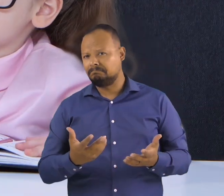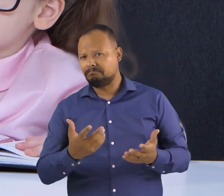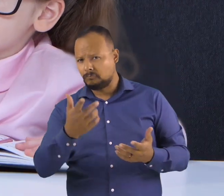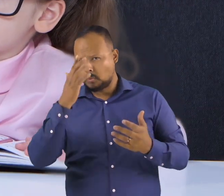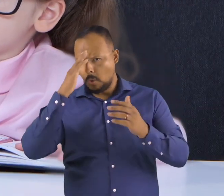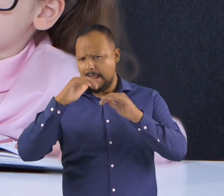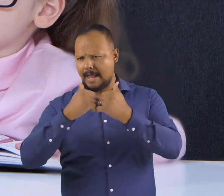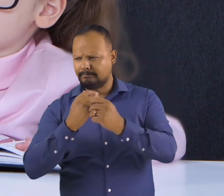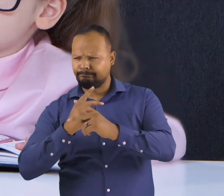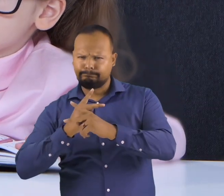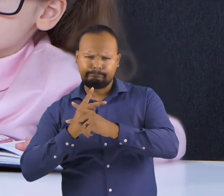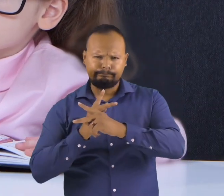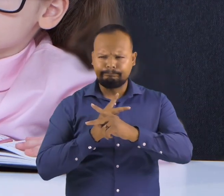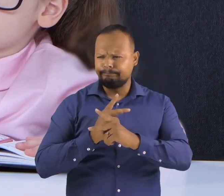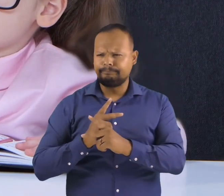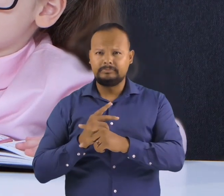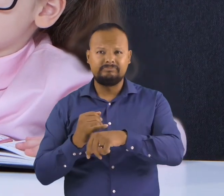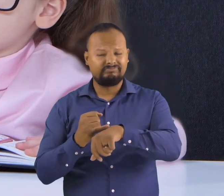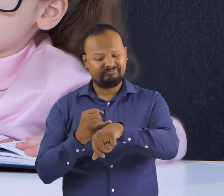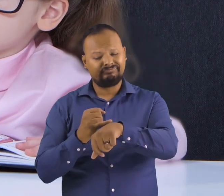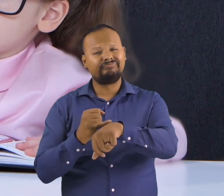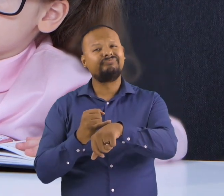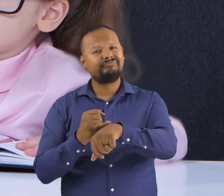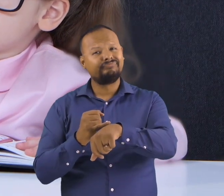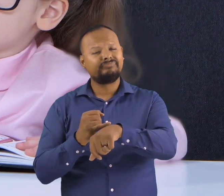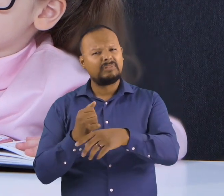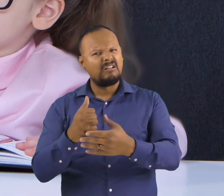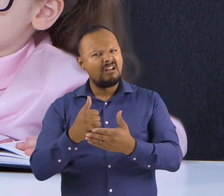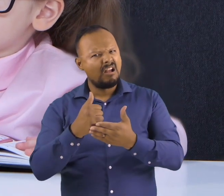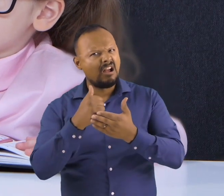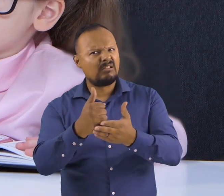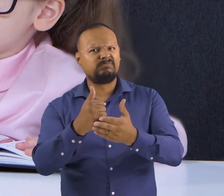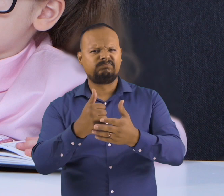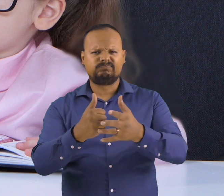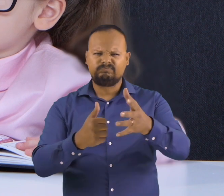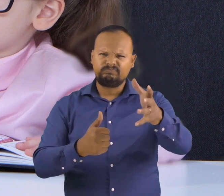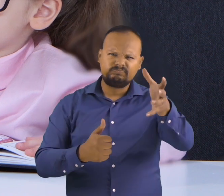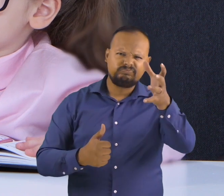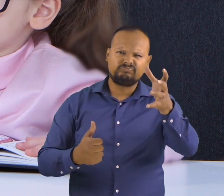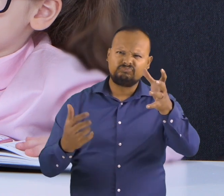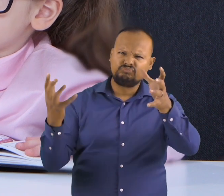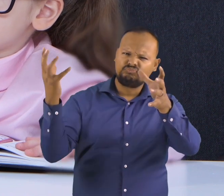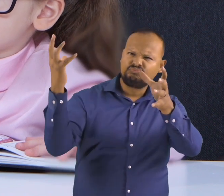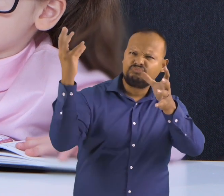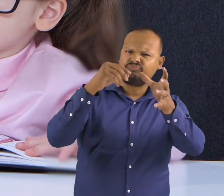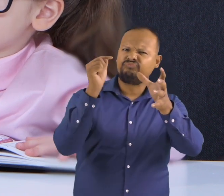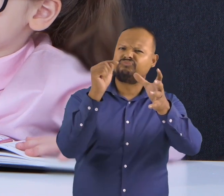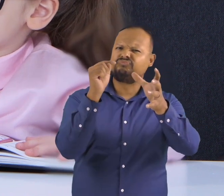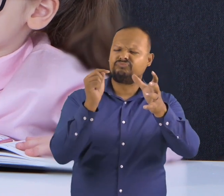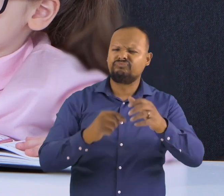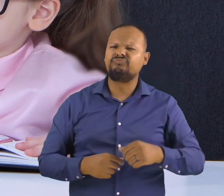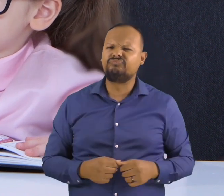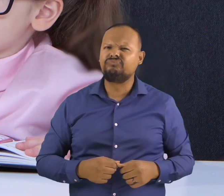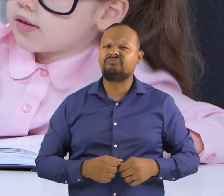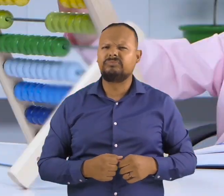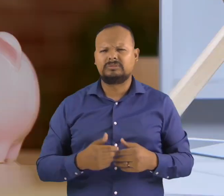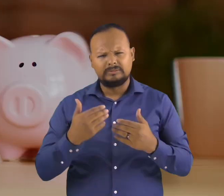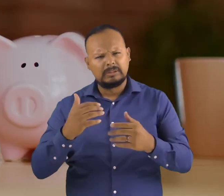Knowing how to calculate interest is yet another tool in your financial literacy toolbox.